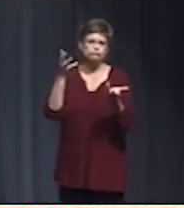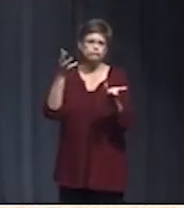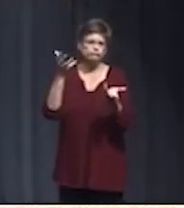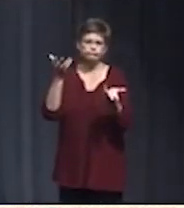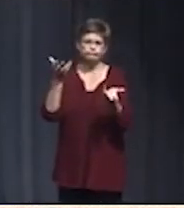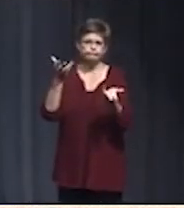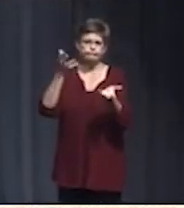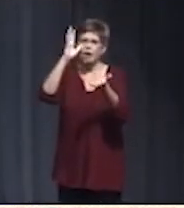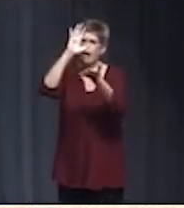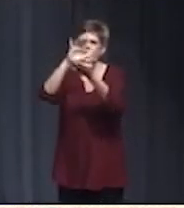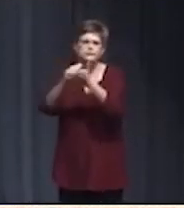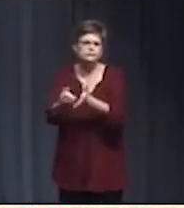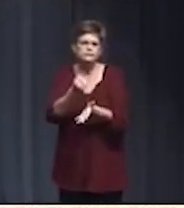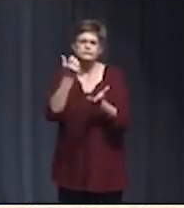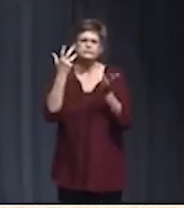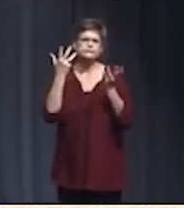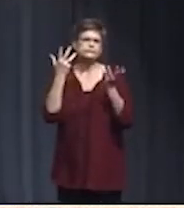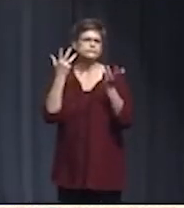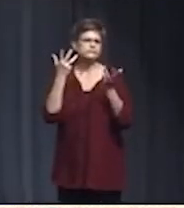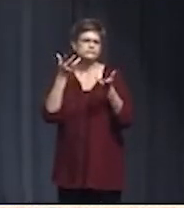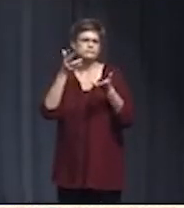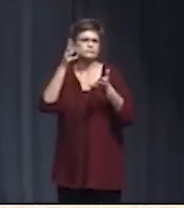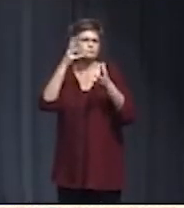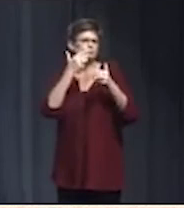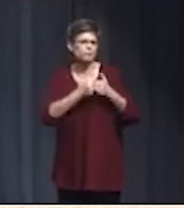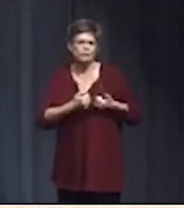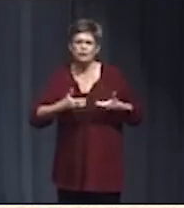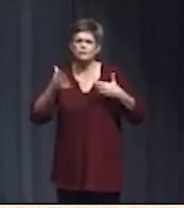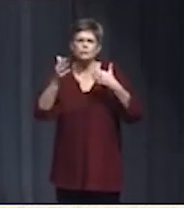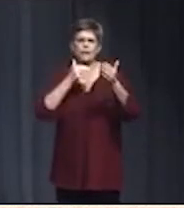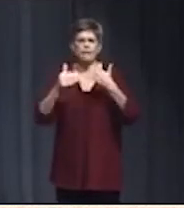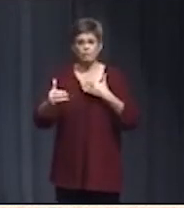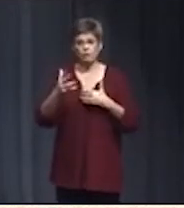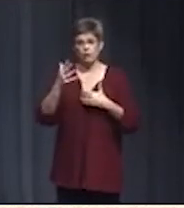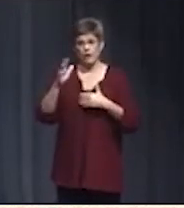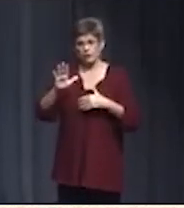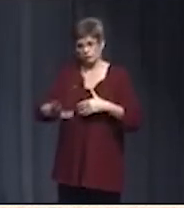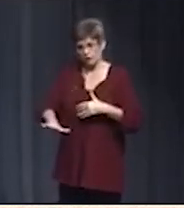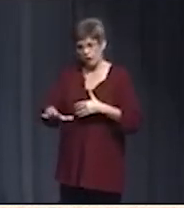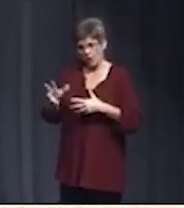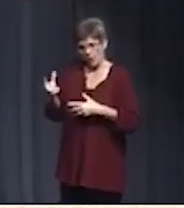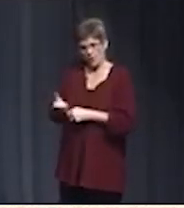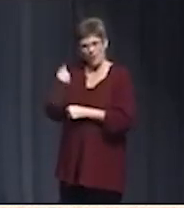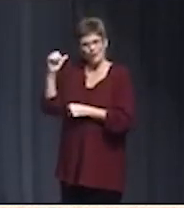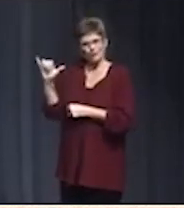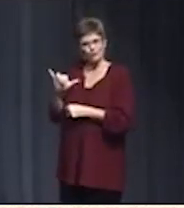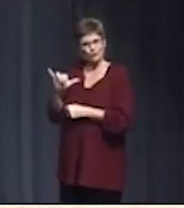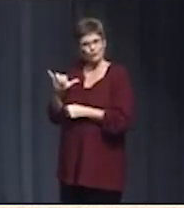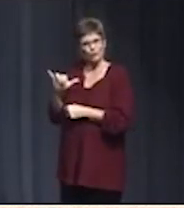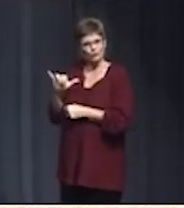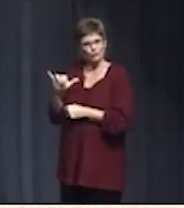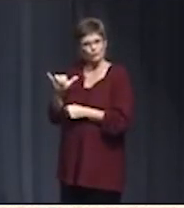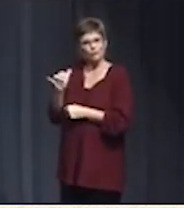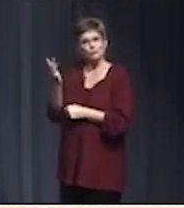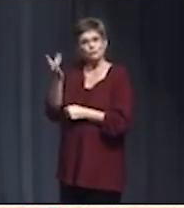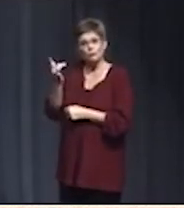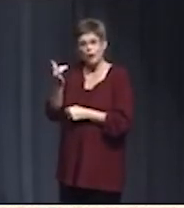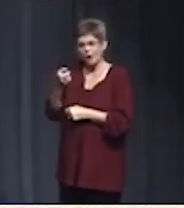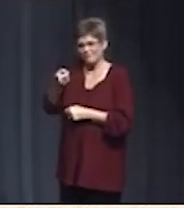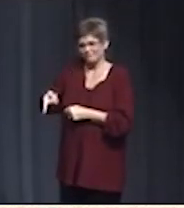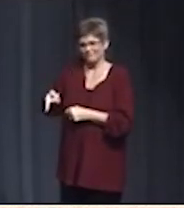for your husband, significant male other, and it's also a win for your child, because in the bottom line, your child benefits.